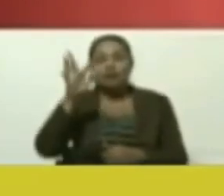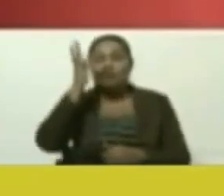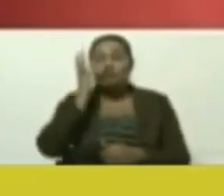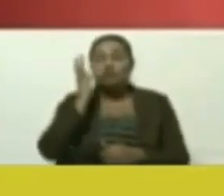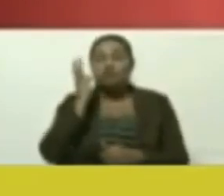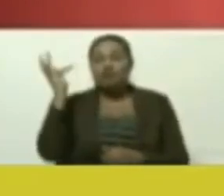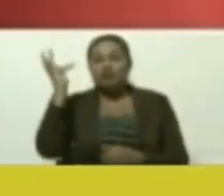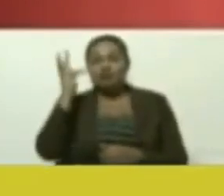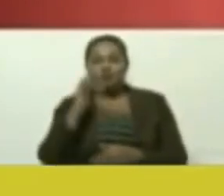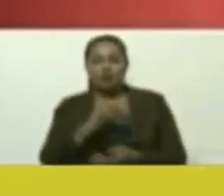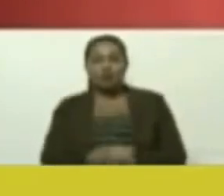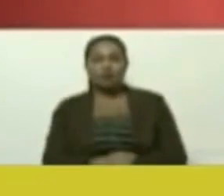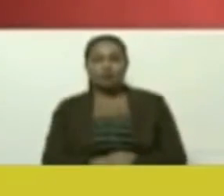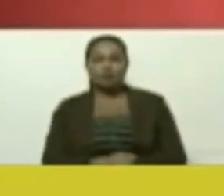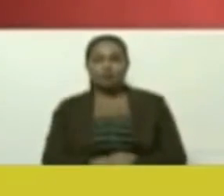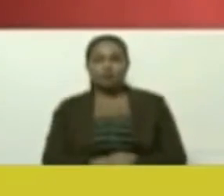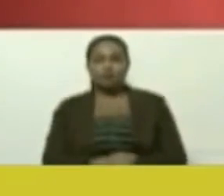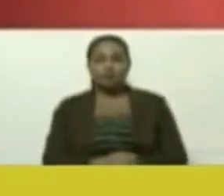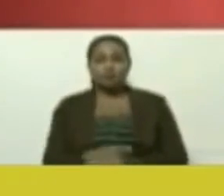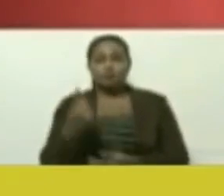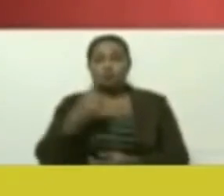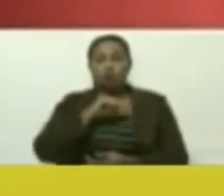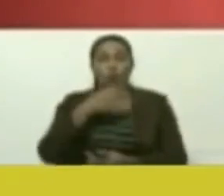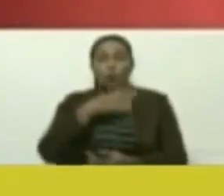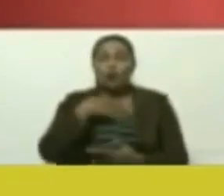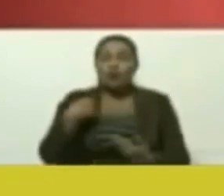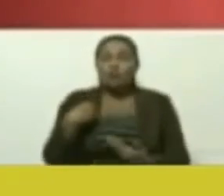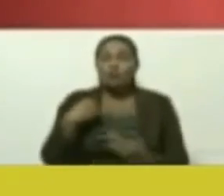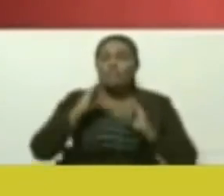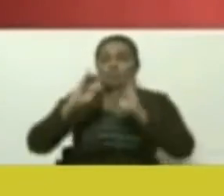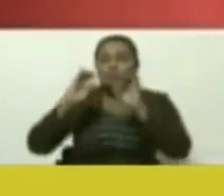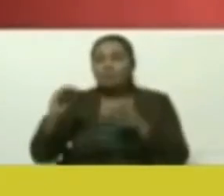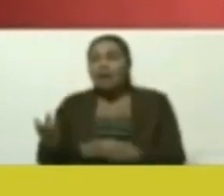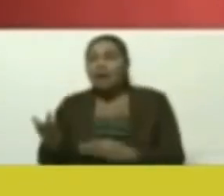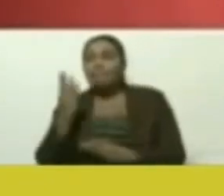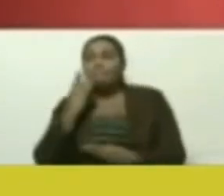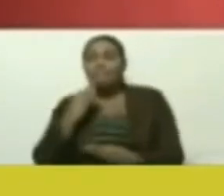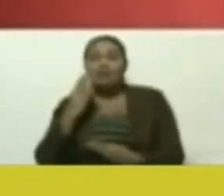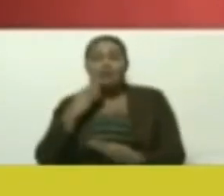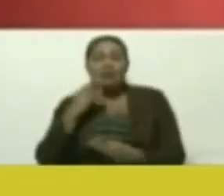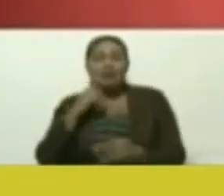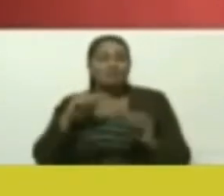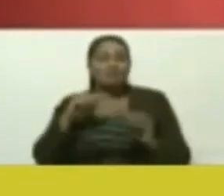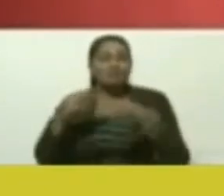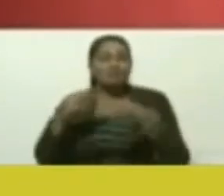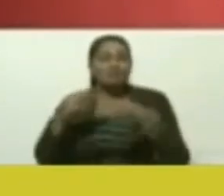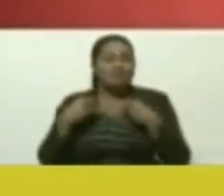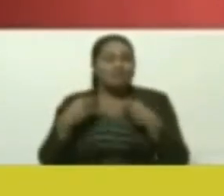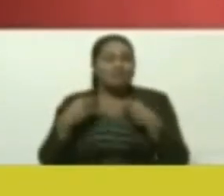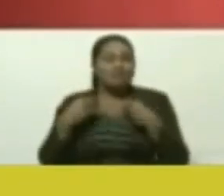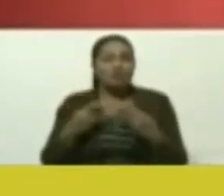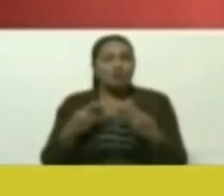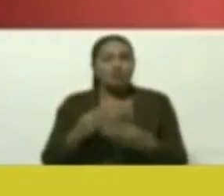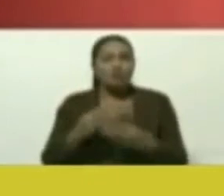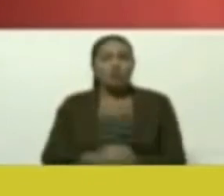we have an experience with Greece and France, and we don't have to experience